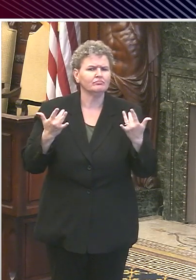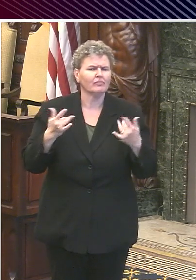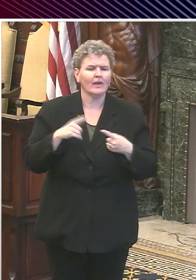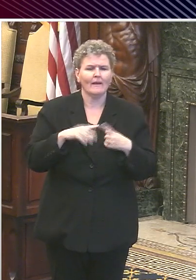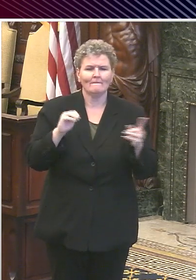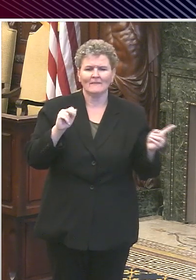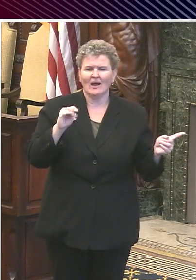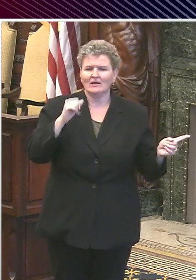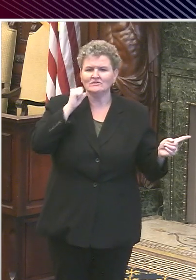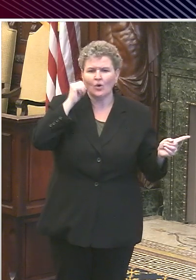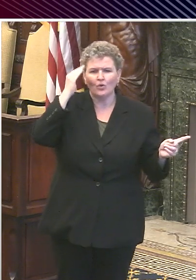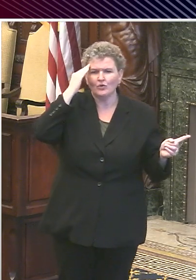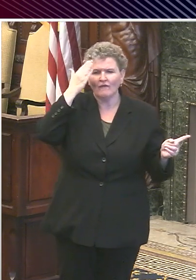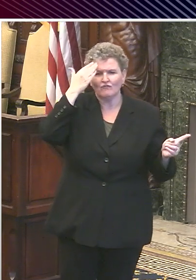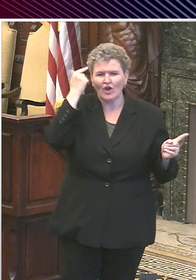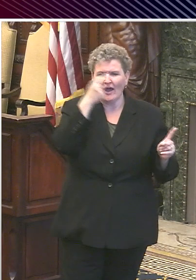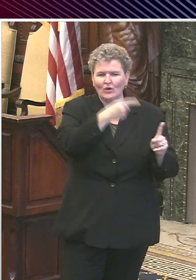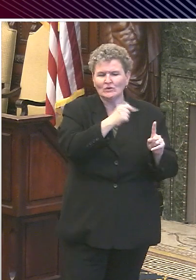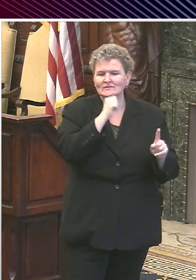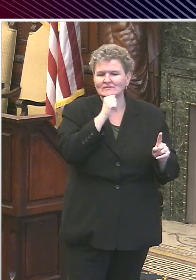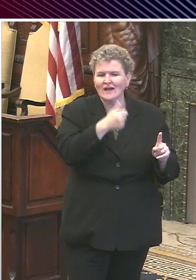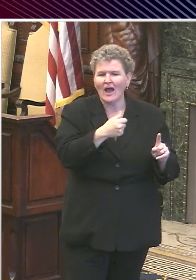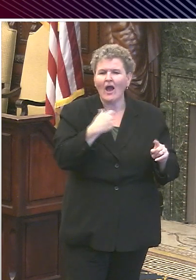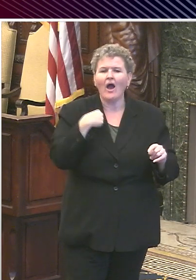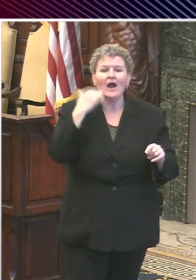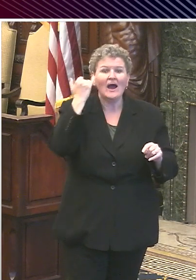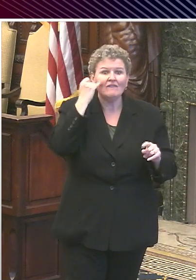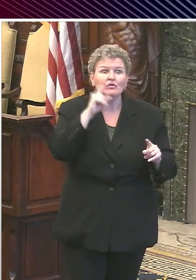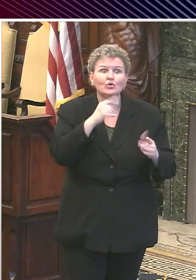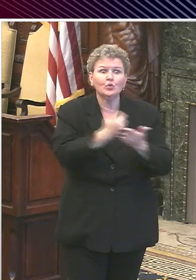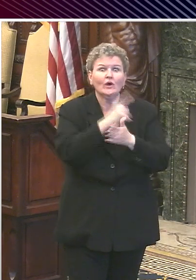sure that we keep you updated.